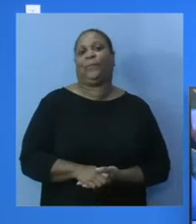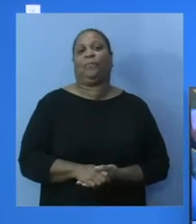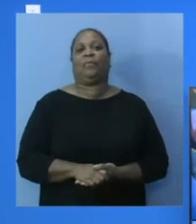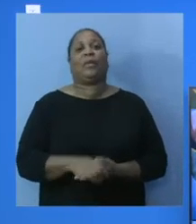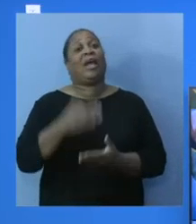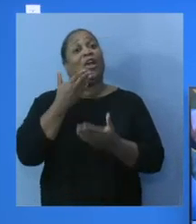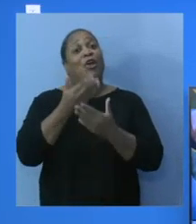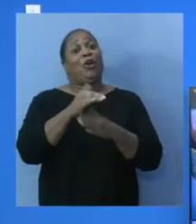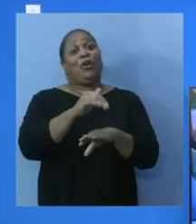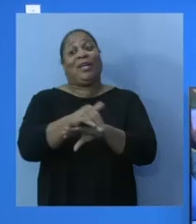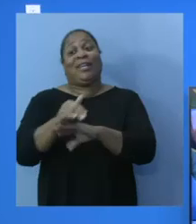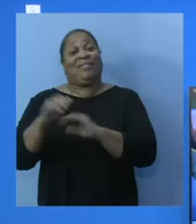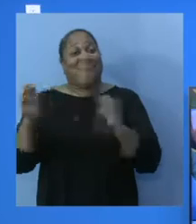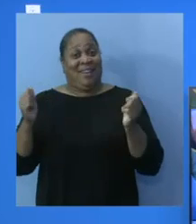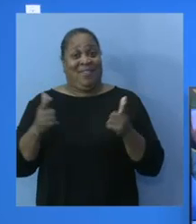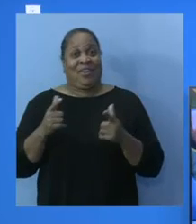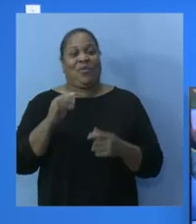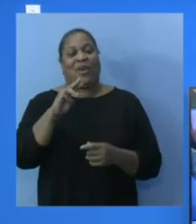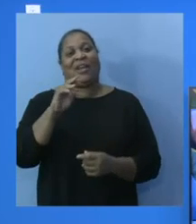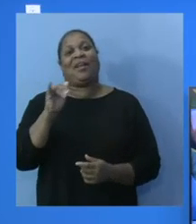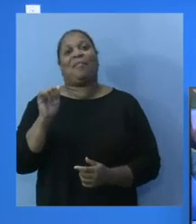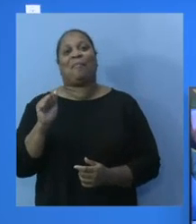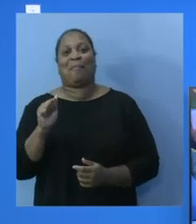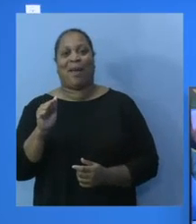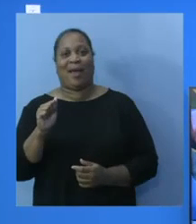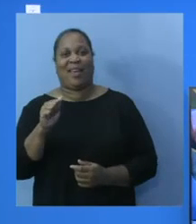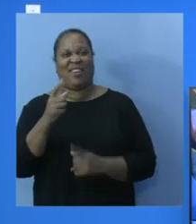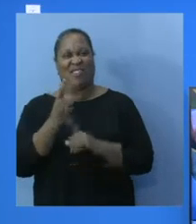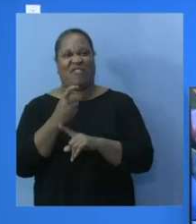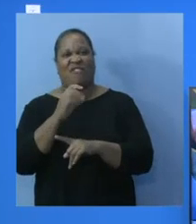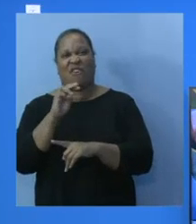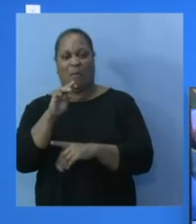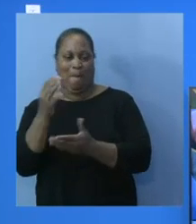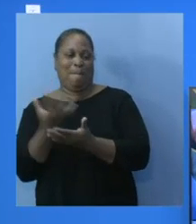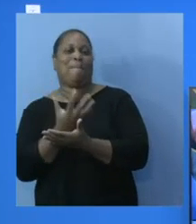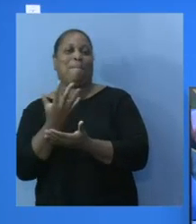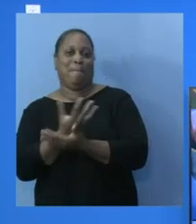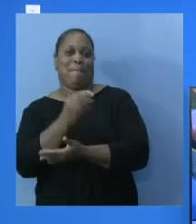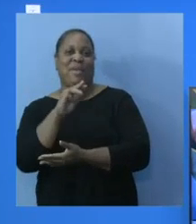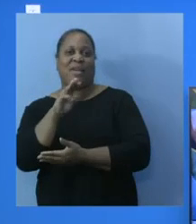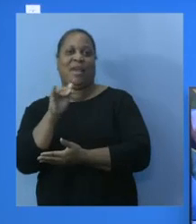Good evening, everyone. Maya Palacio here for Media Maya.